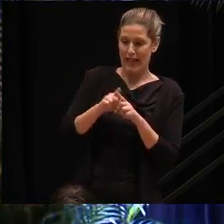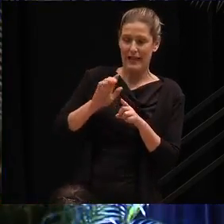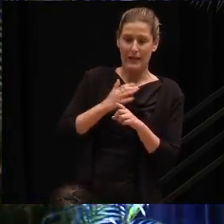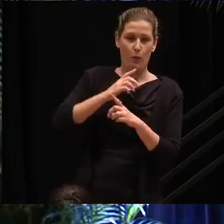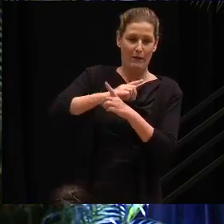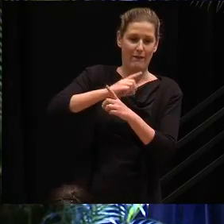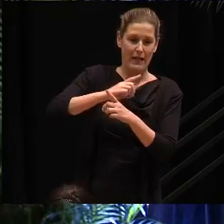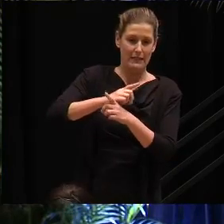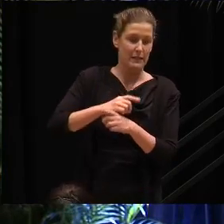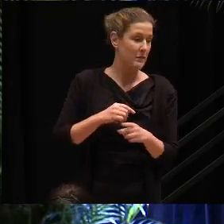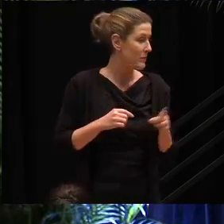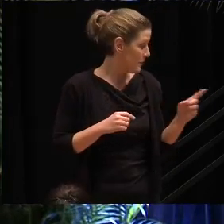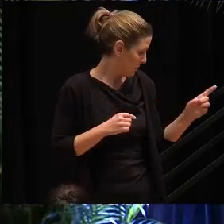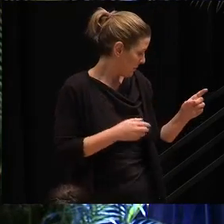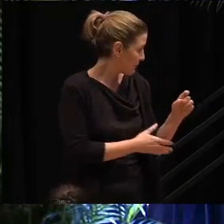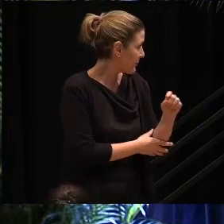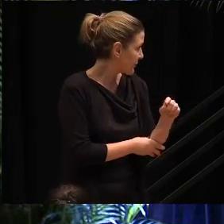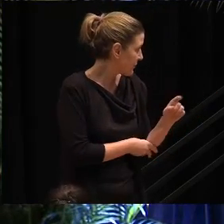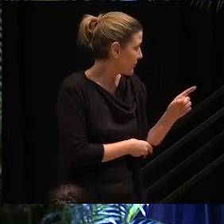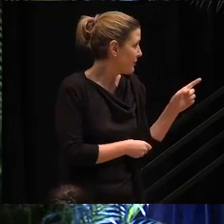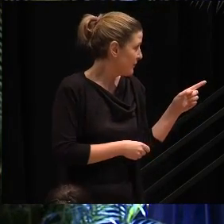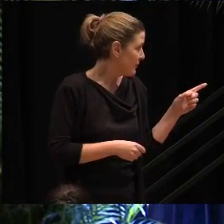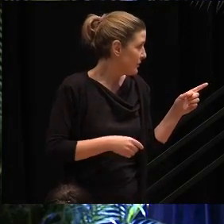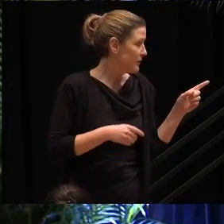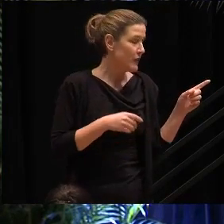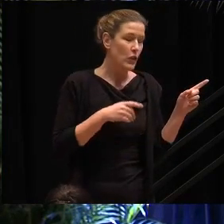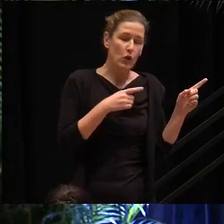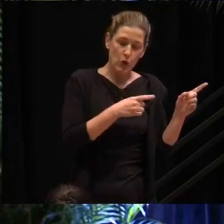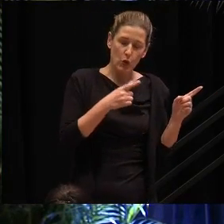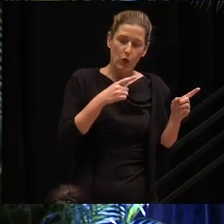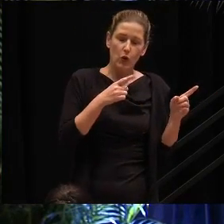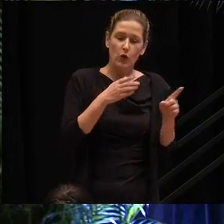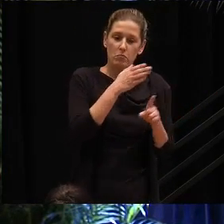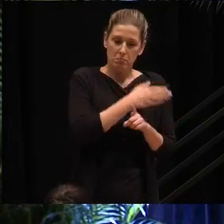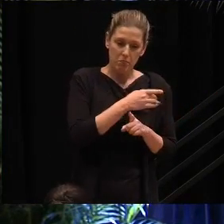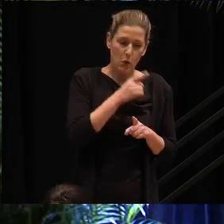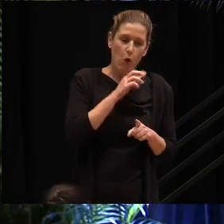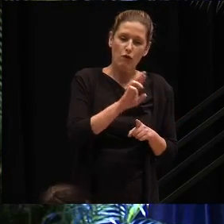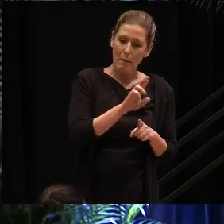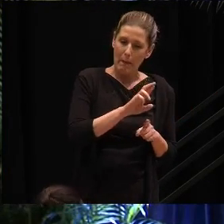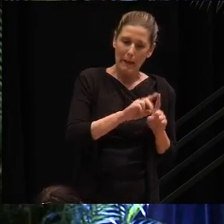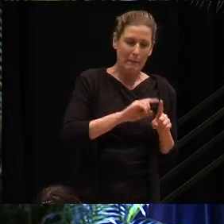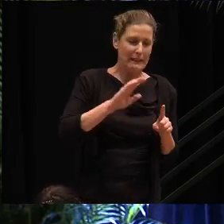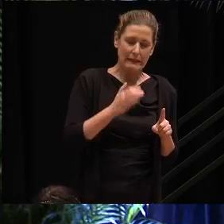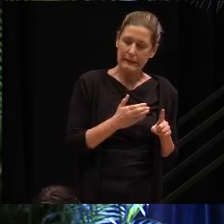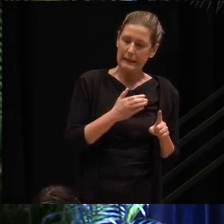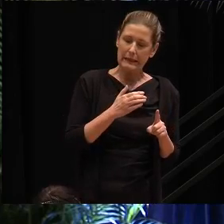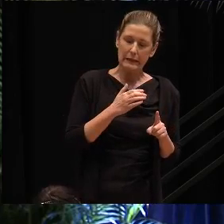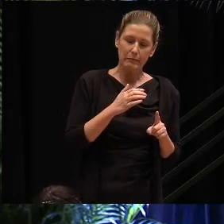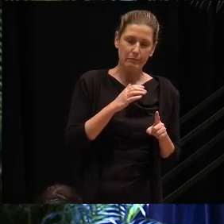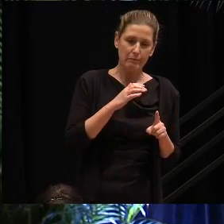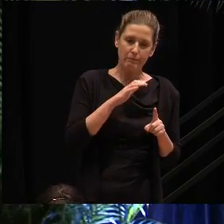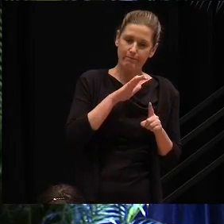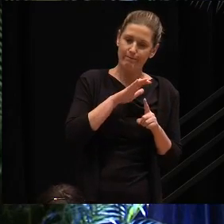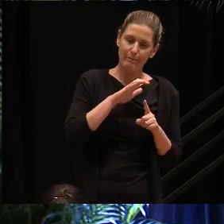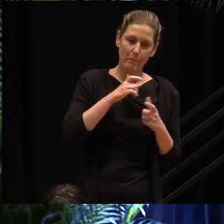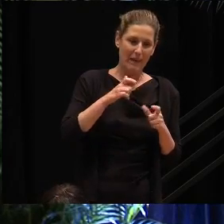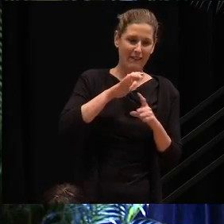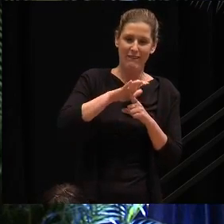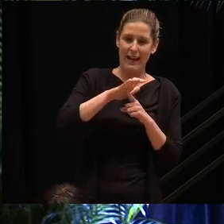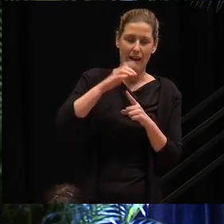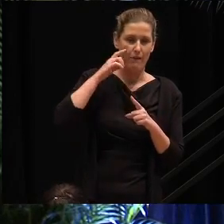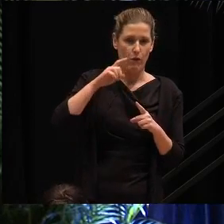but it's my sense that you're not a huge fan of President Trump. So let's get your perspective on his mode of